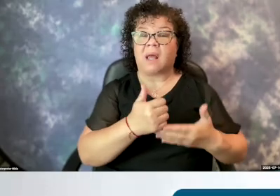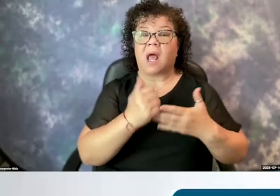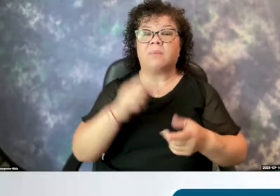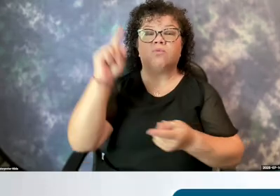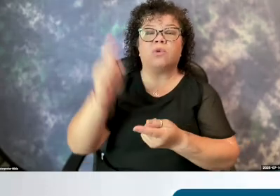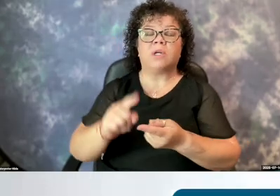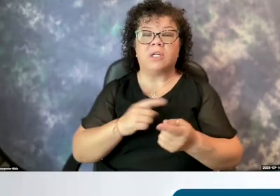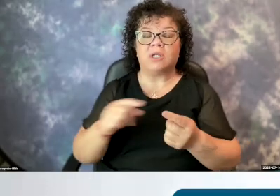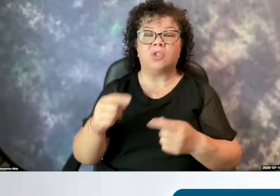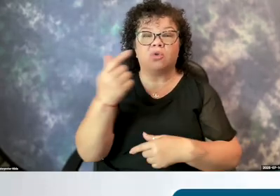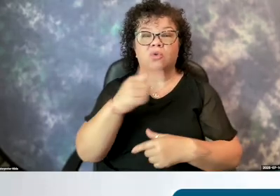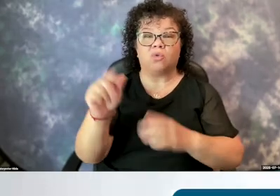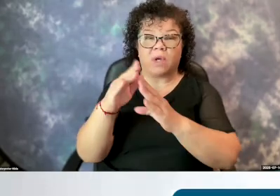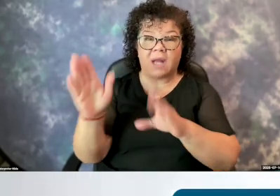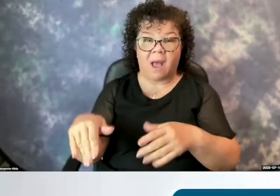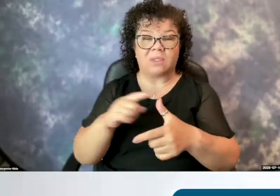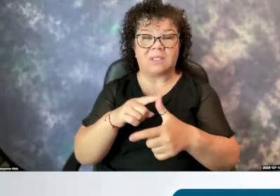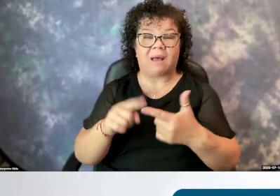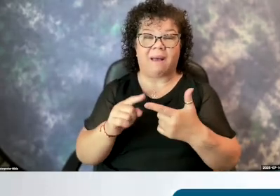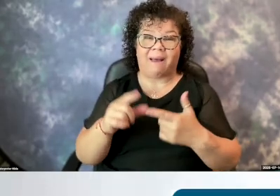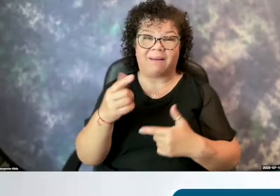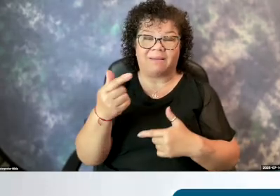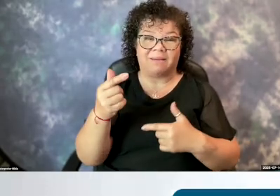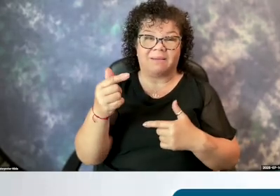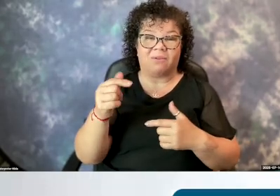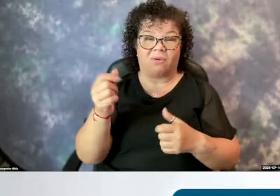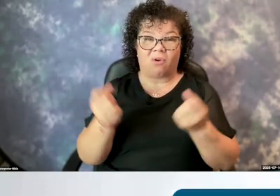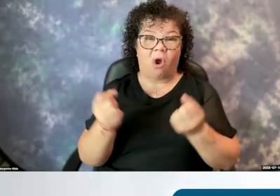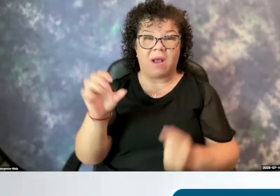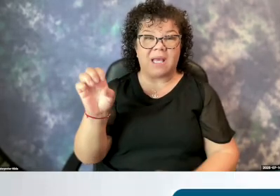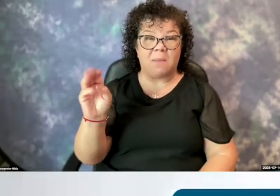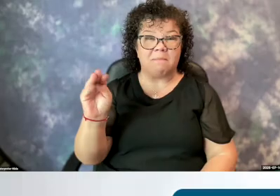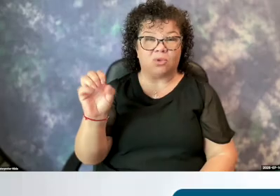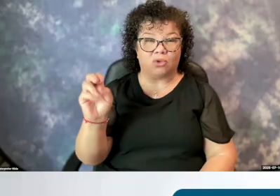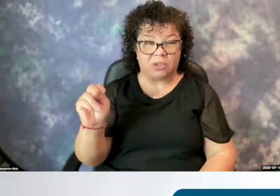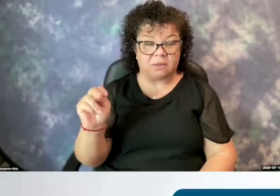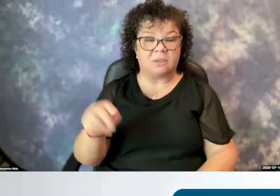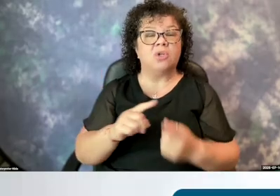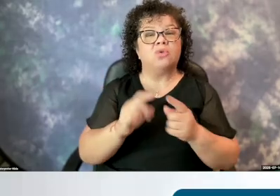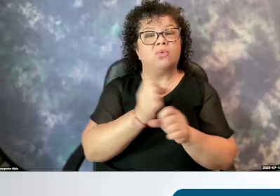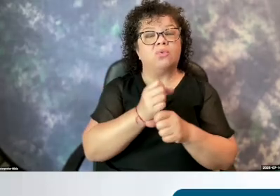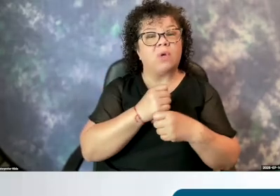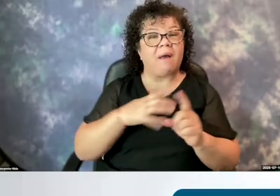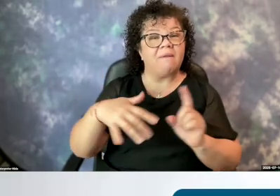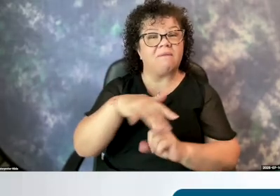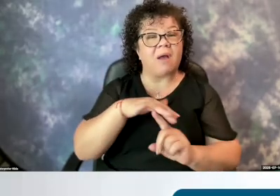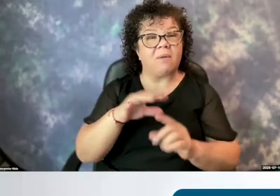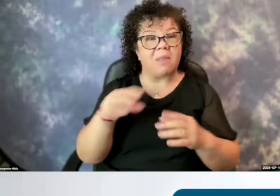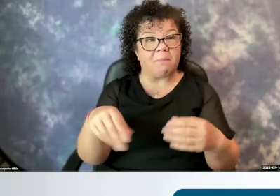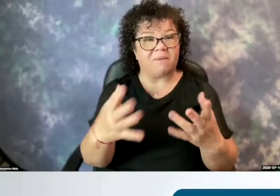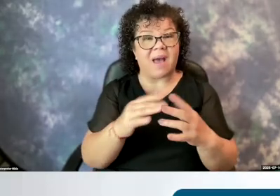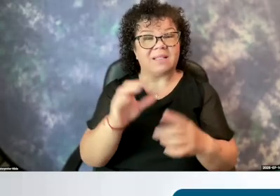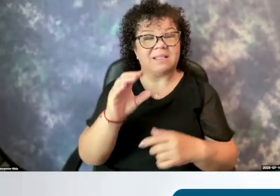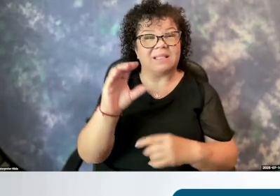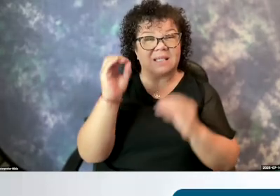communities. Overall, these investments strive to reduce greenhouse gas emissions and criteria pollutants to improve air quality and public